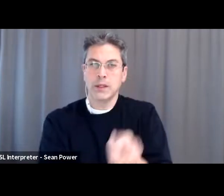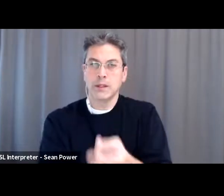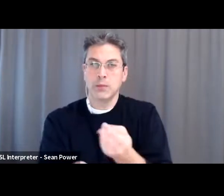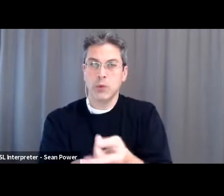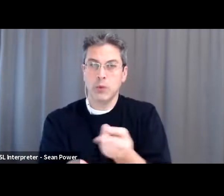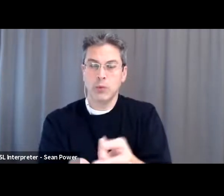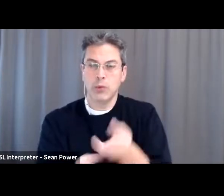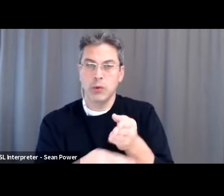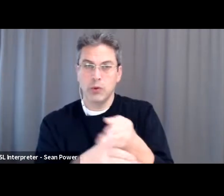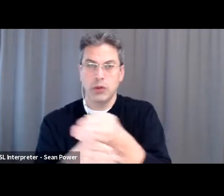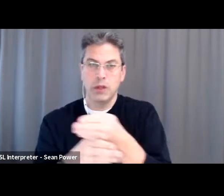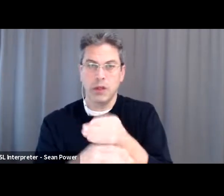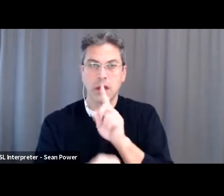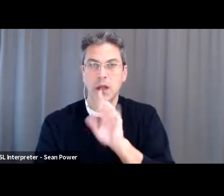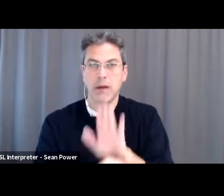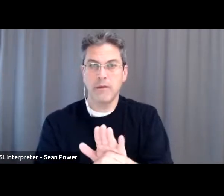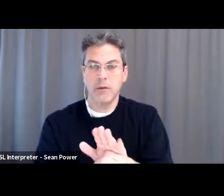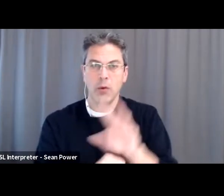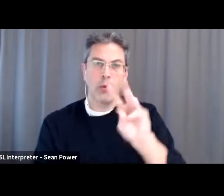Lakes region.